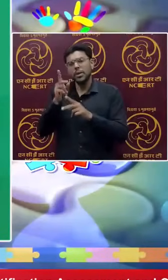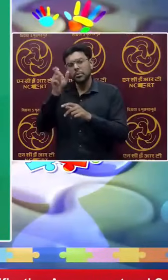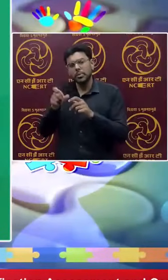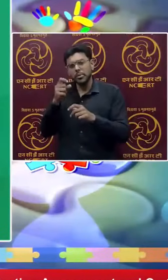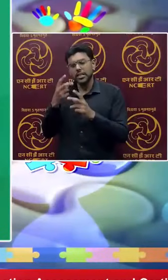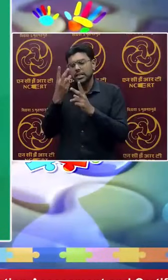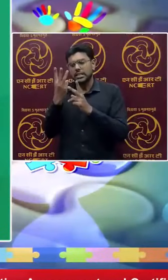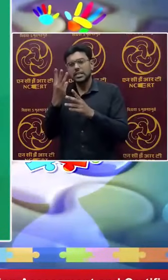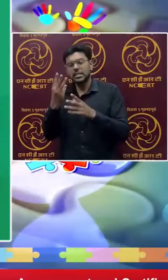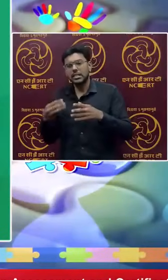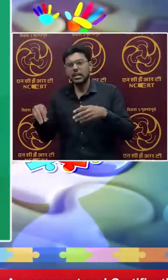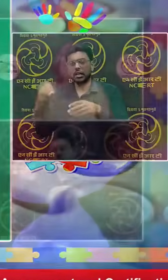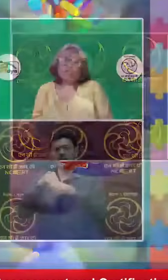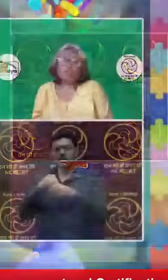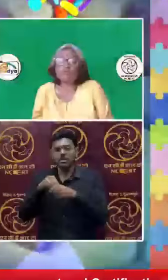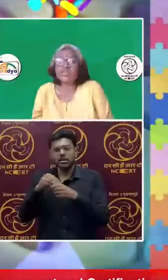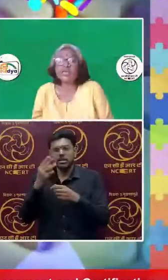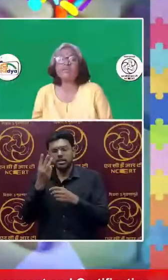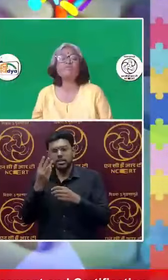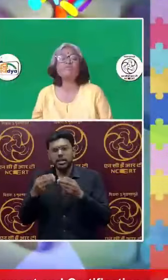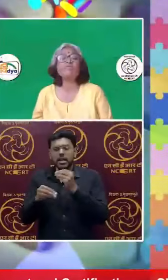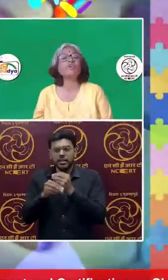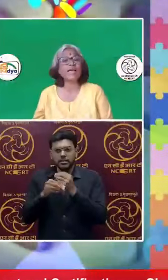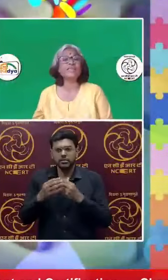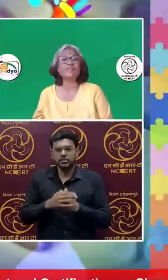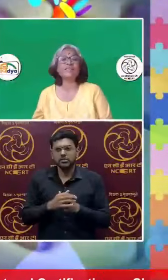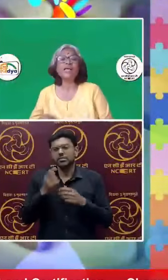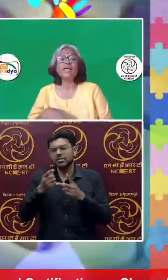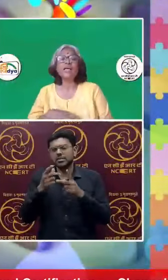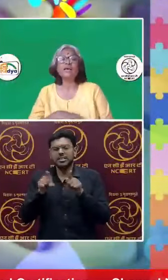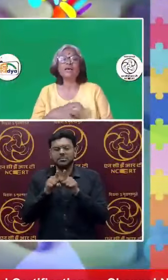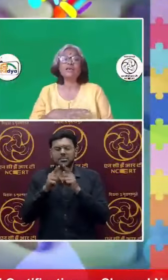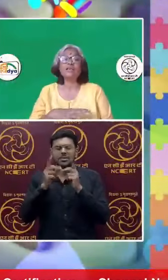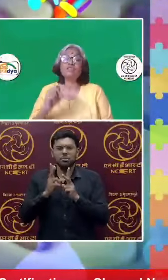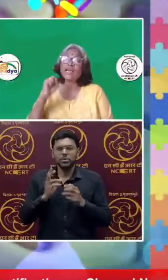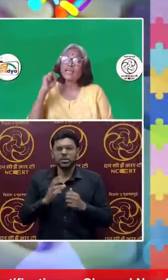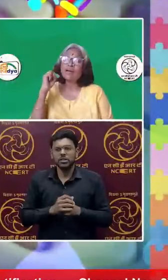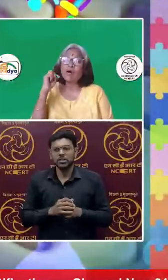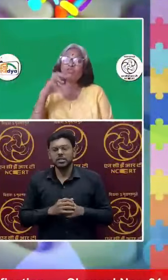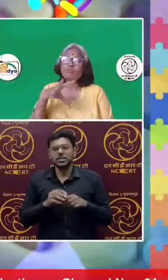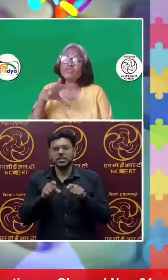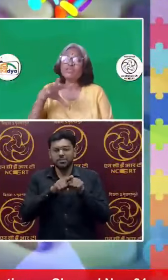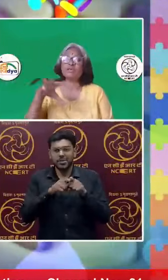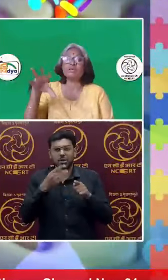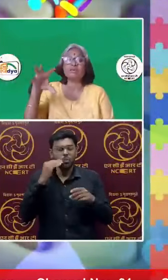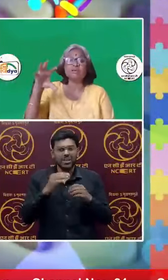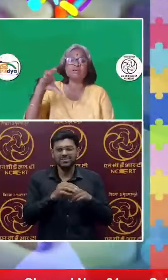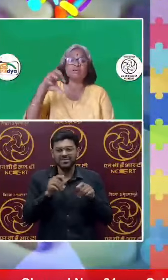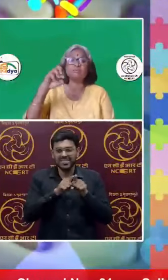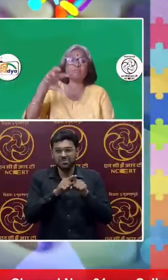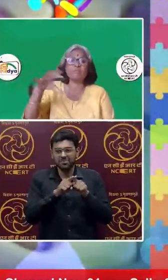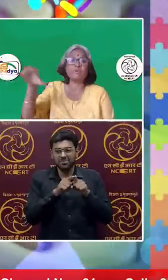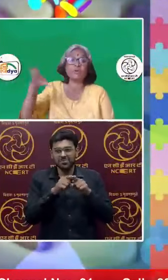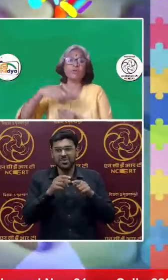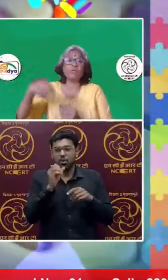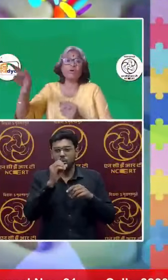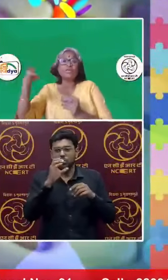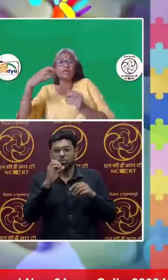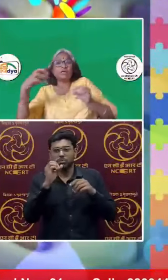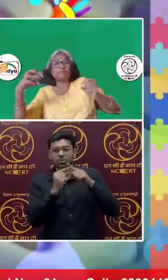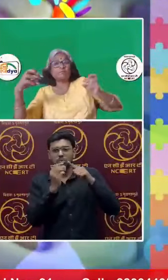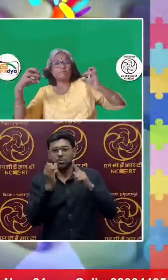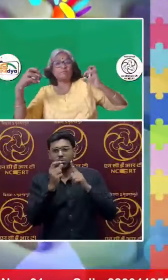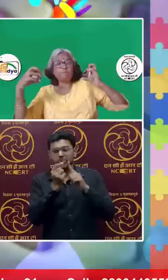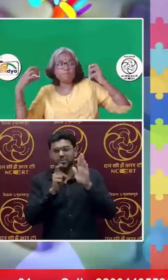3 other things, 3 other sense organ. We take it for granted. So, like an octopus, you know.